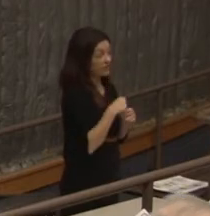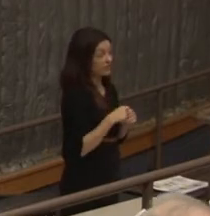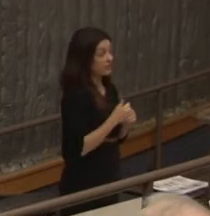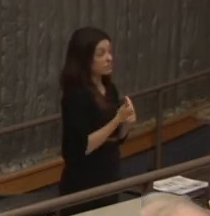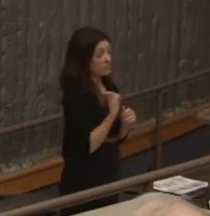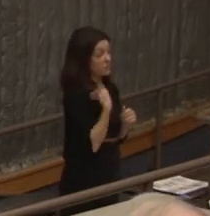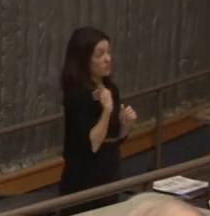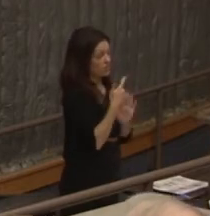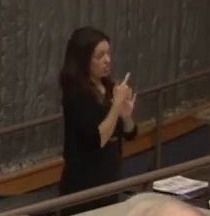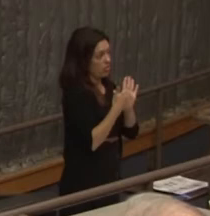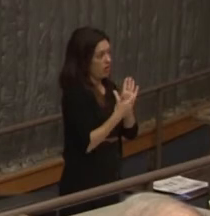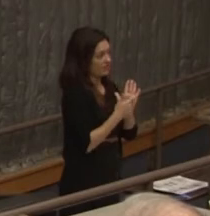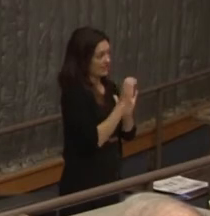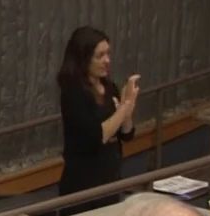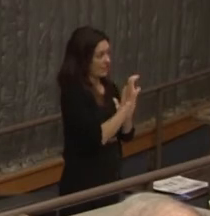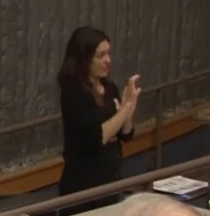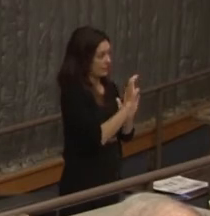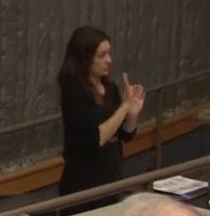that